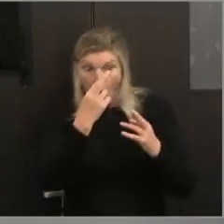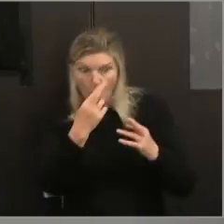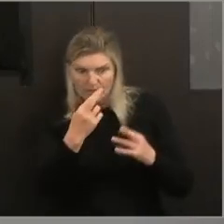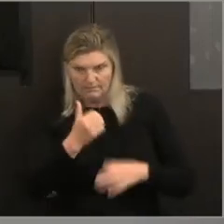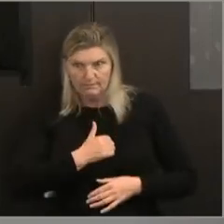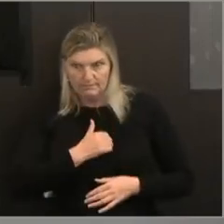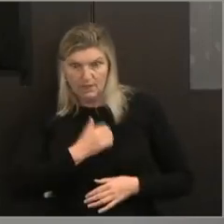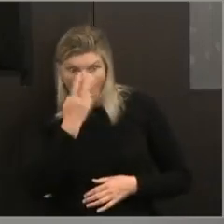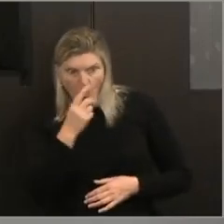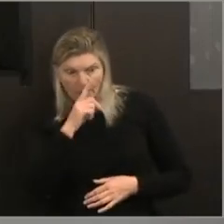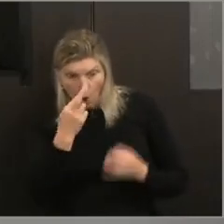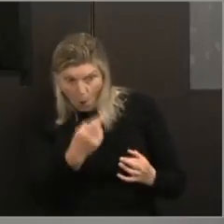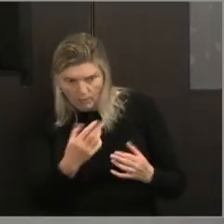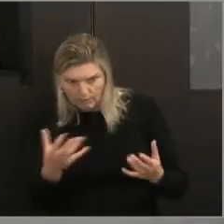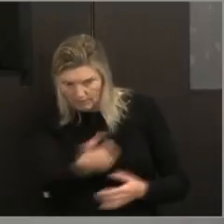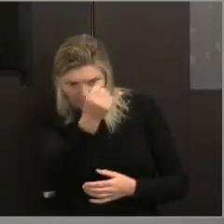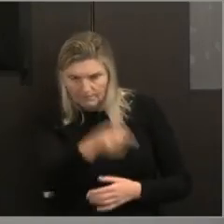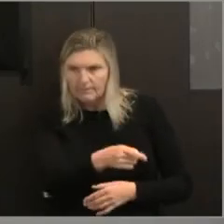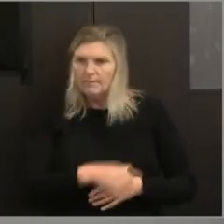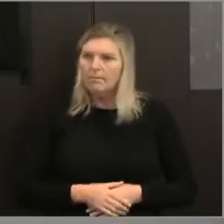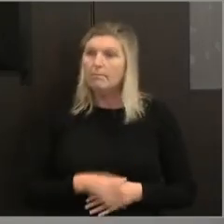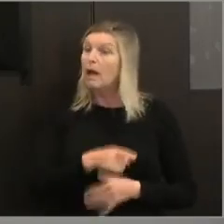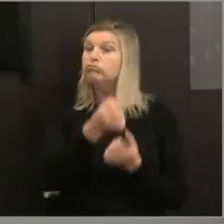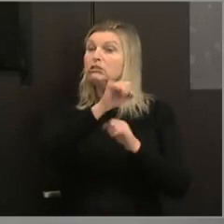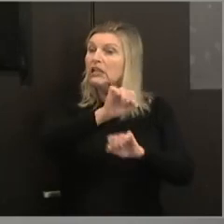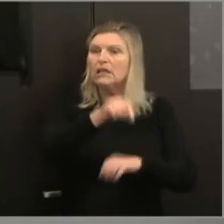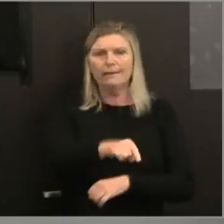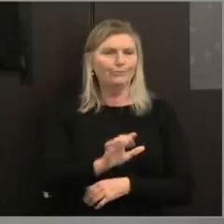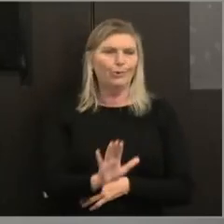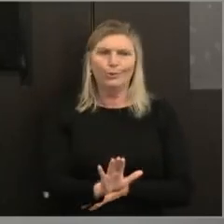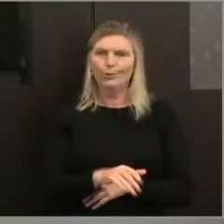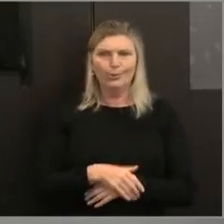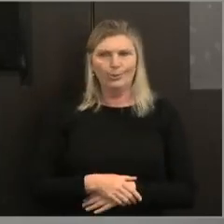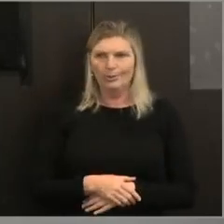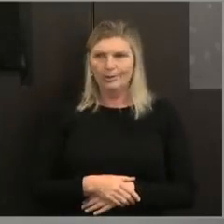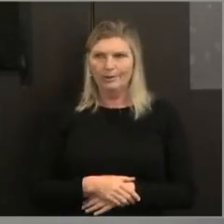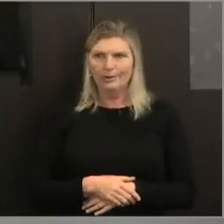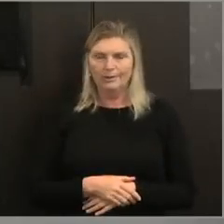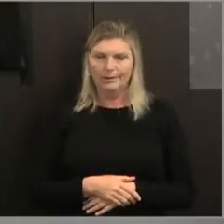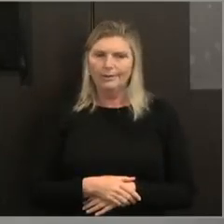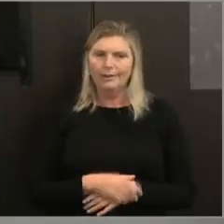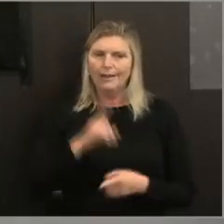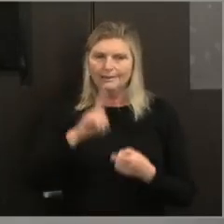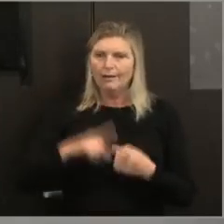be. But that has not protected them from